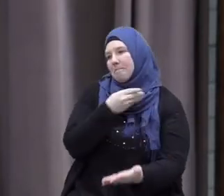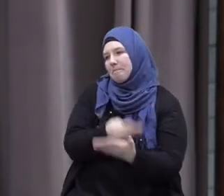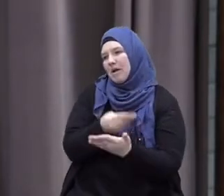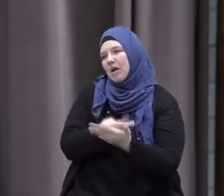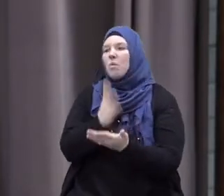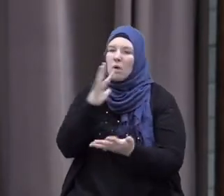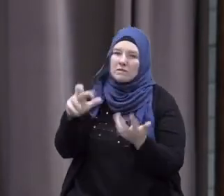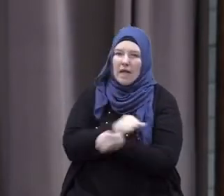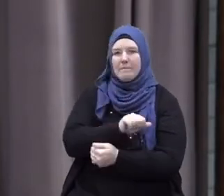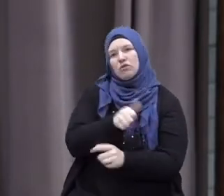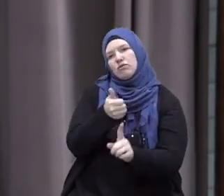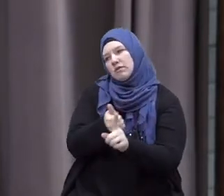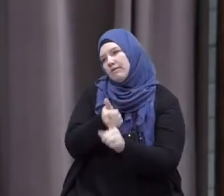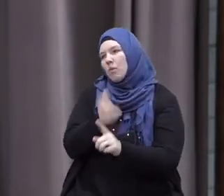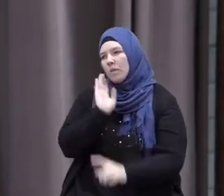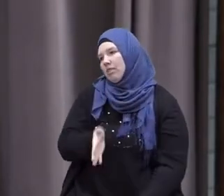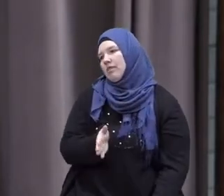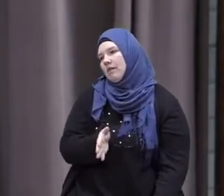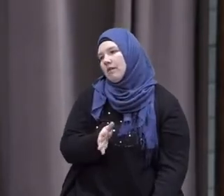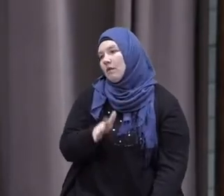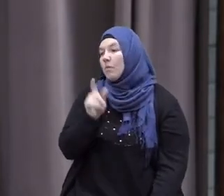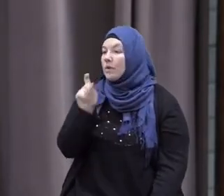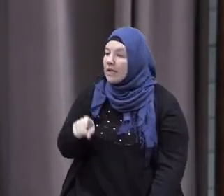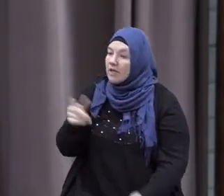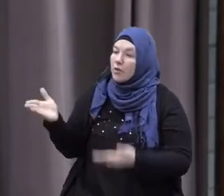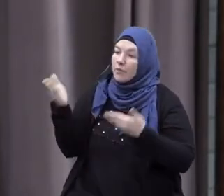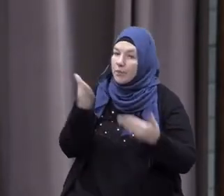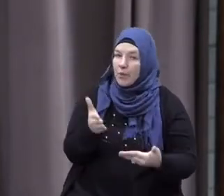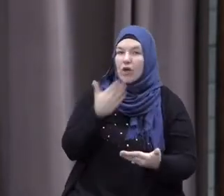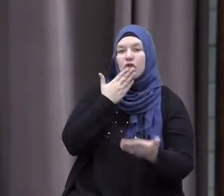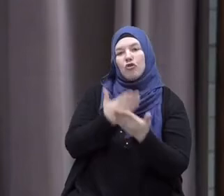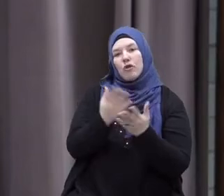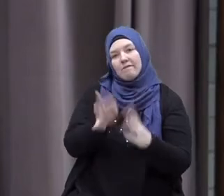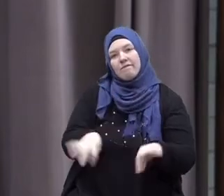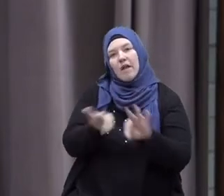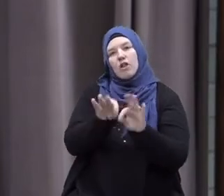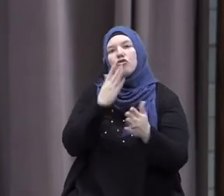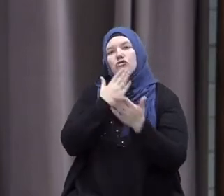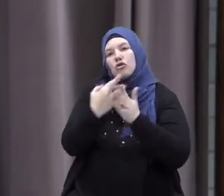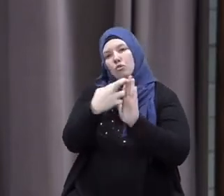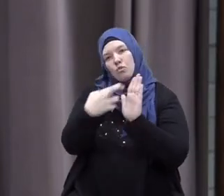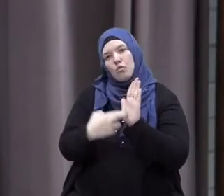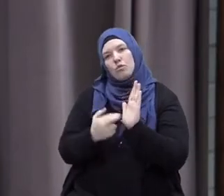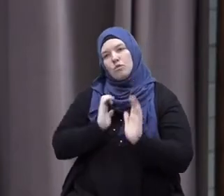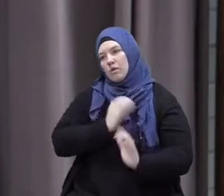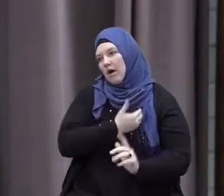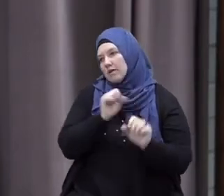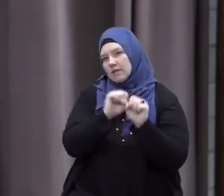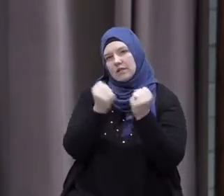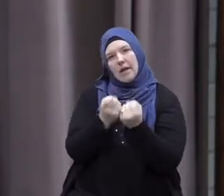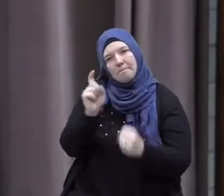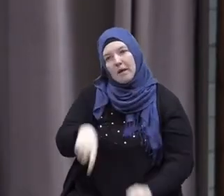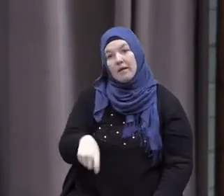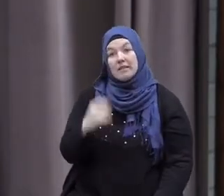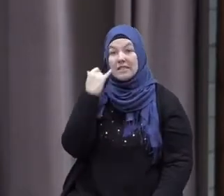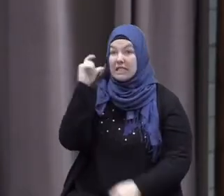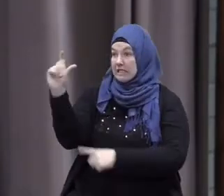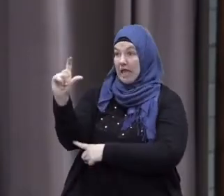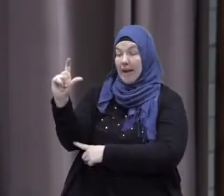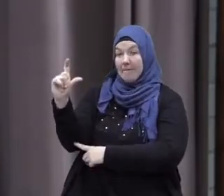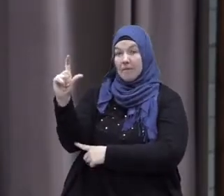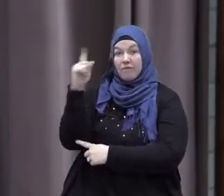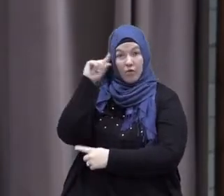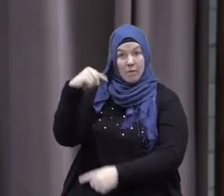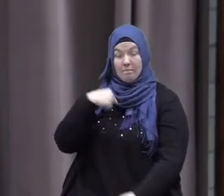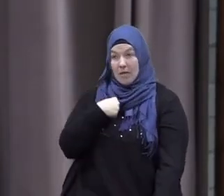have to bring some morality to the society in which we live. And Islam is the only source that I know of